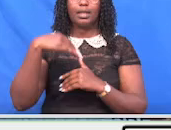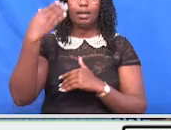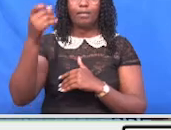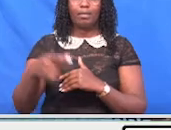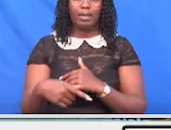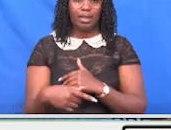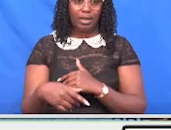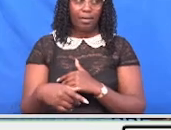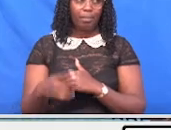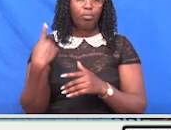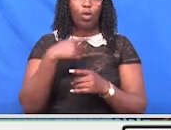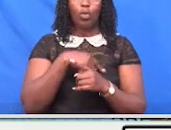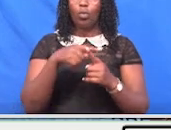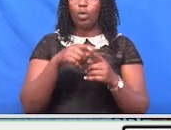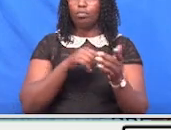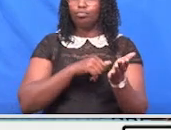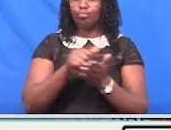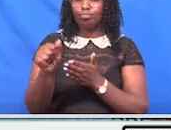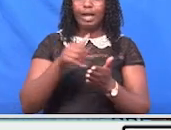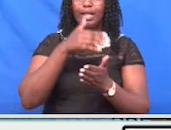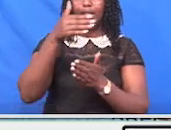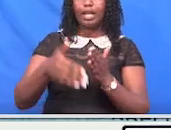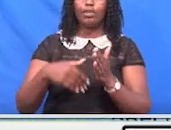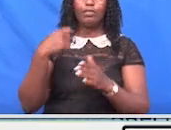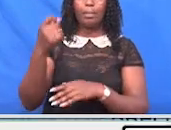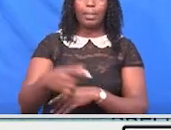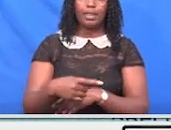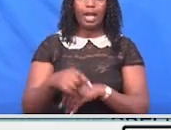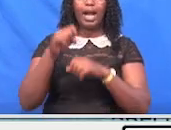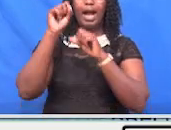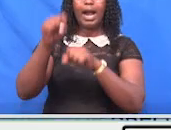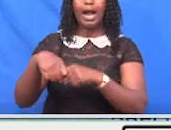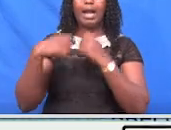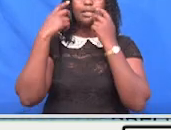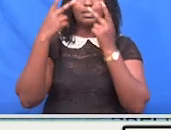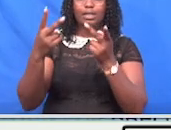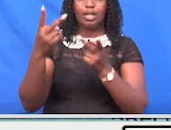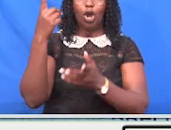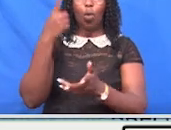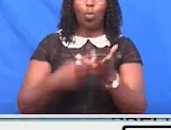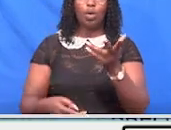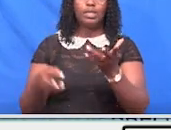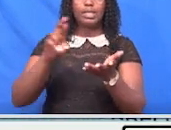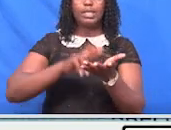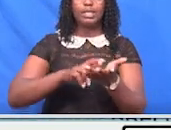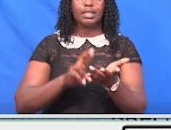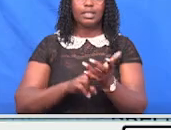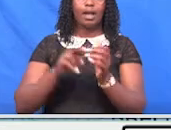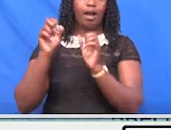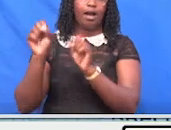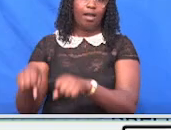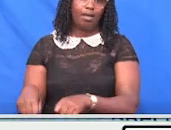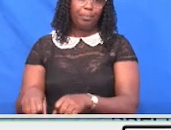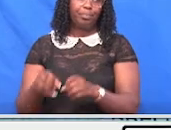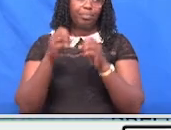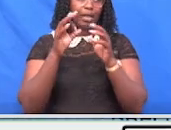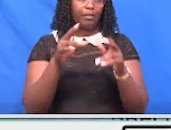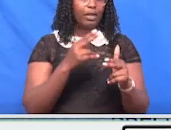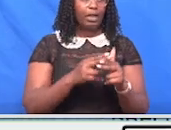we publish at the end of every month. Right. So you're able to see what is about to be registered. Okay. So for instance, if your name